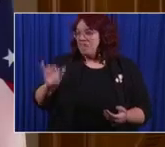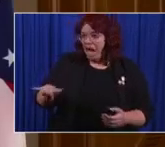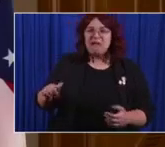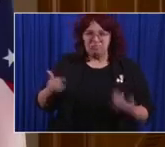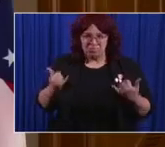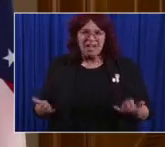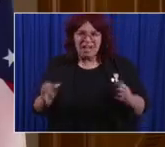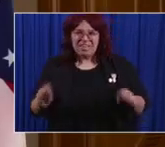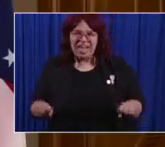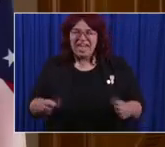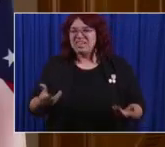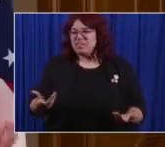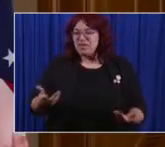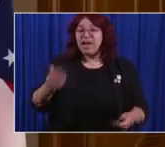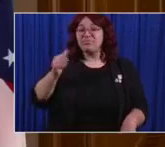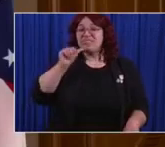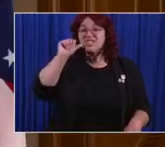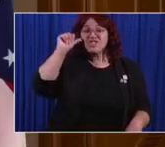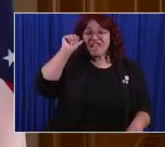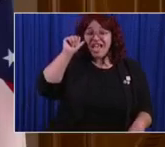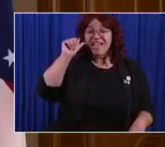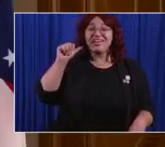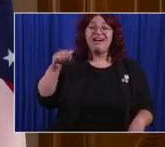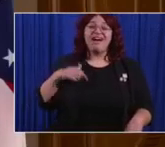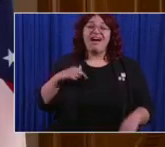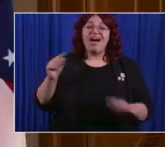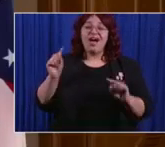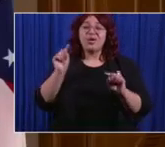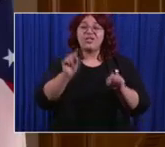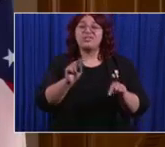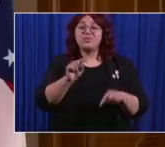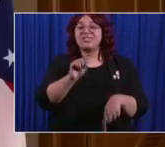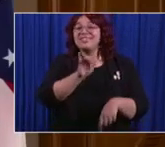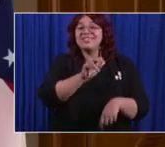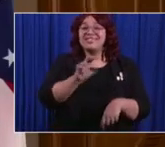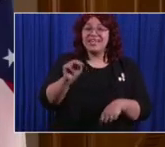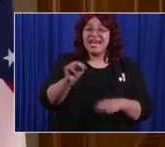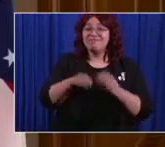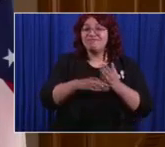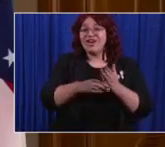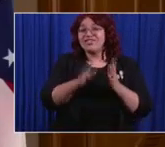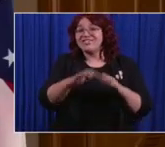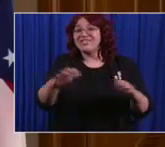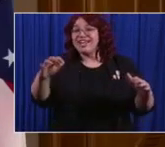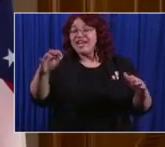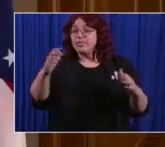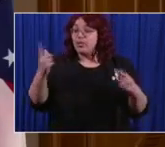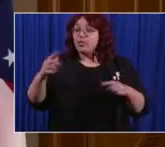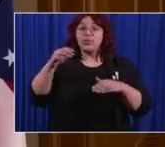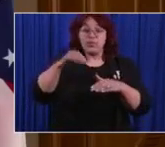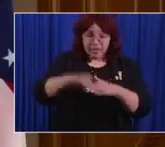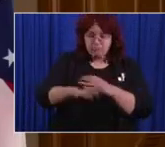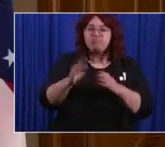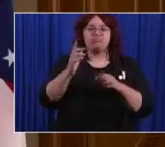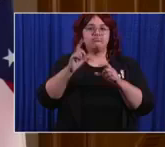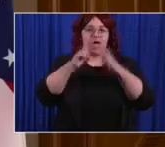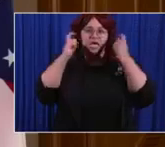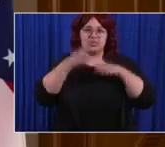the stadium yesterday, I wore a mask going in, I wore a mask going out. And, for part of the